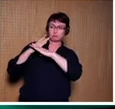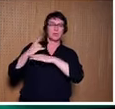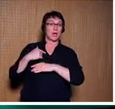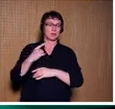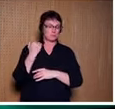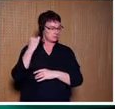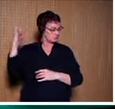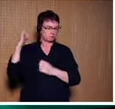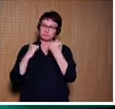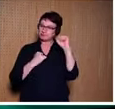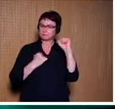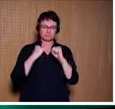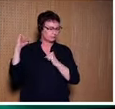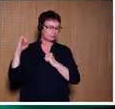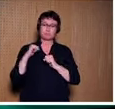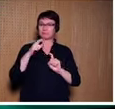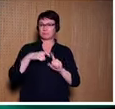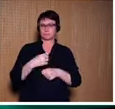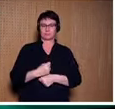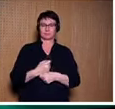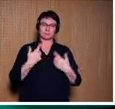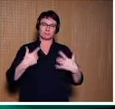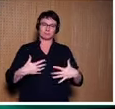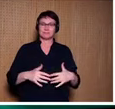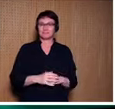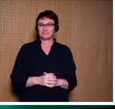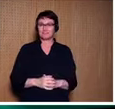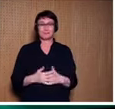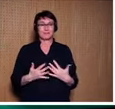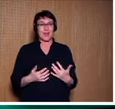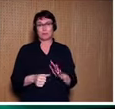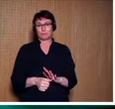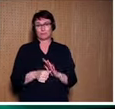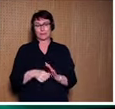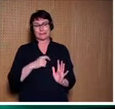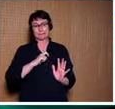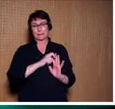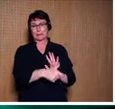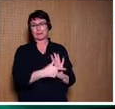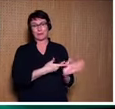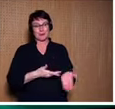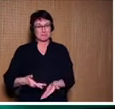feminist and tactical alliance. Welcome on stage, distinguished speakers.